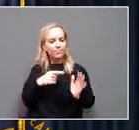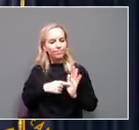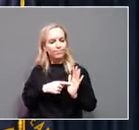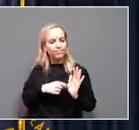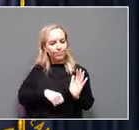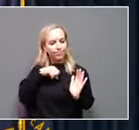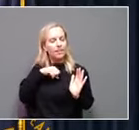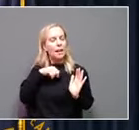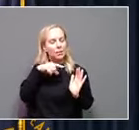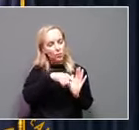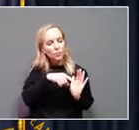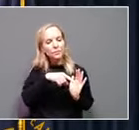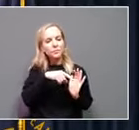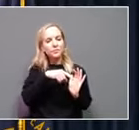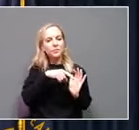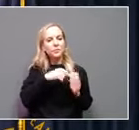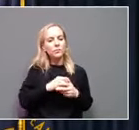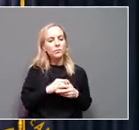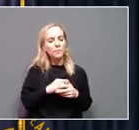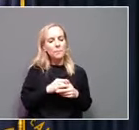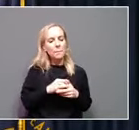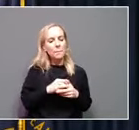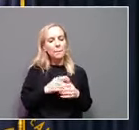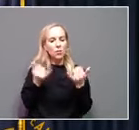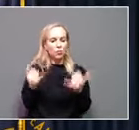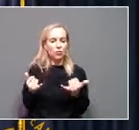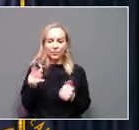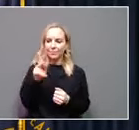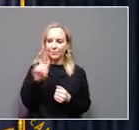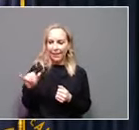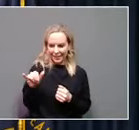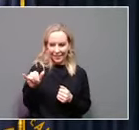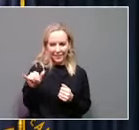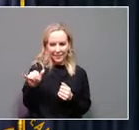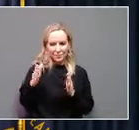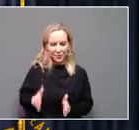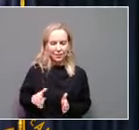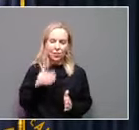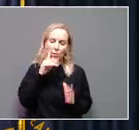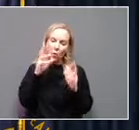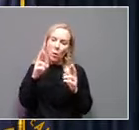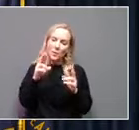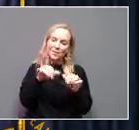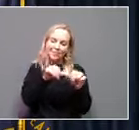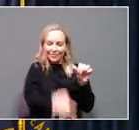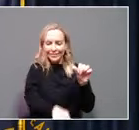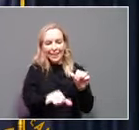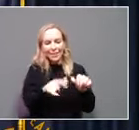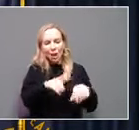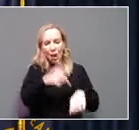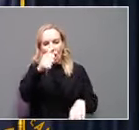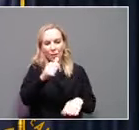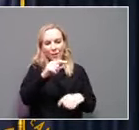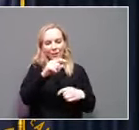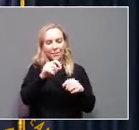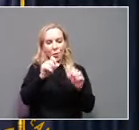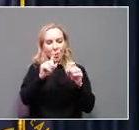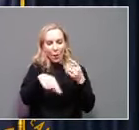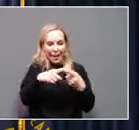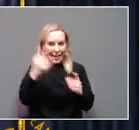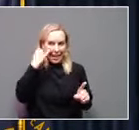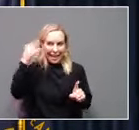is a current Kentuckian. We hope to keep him here longer or get him back whenever professional